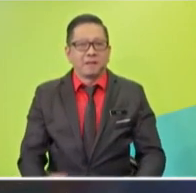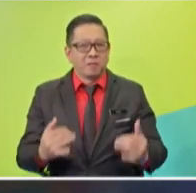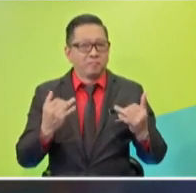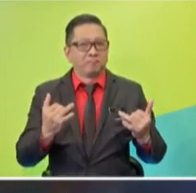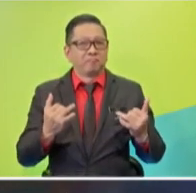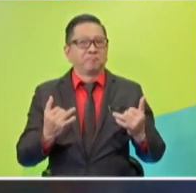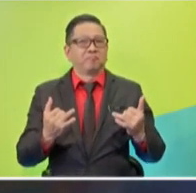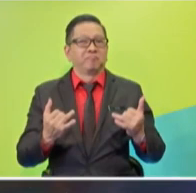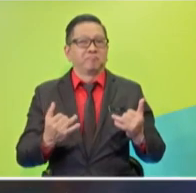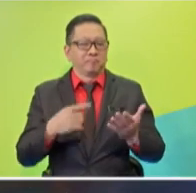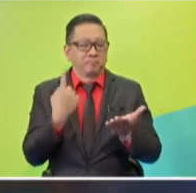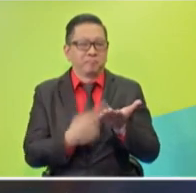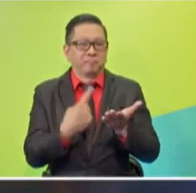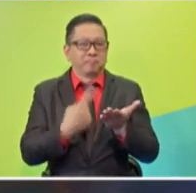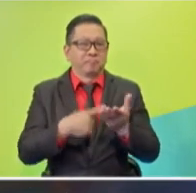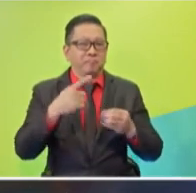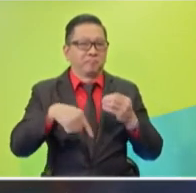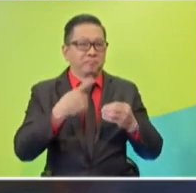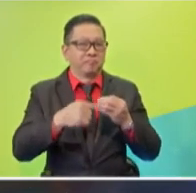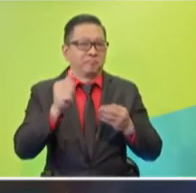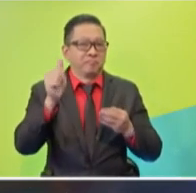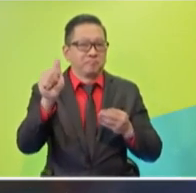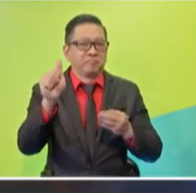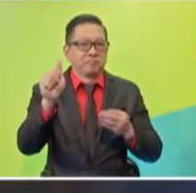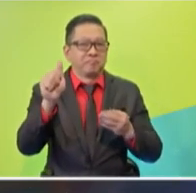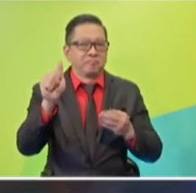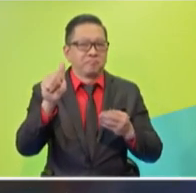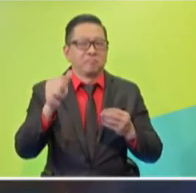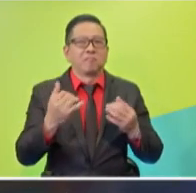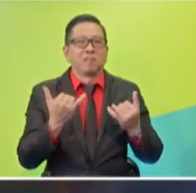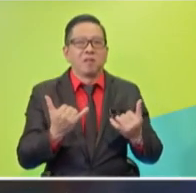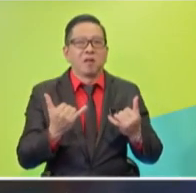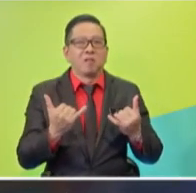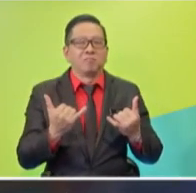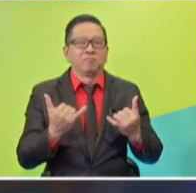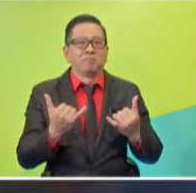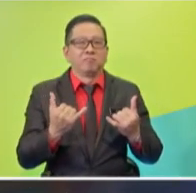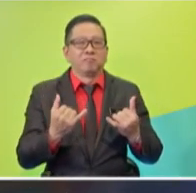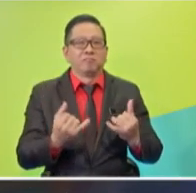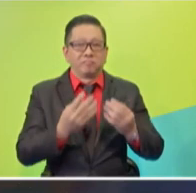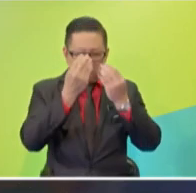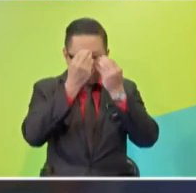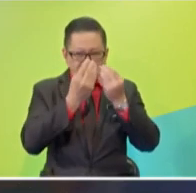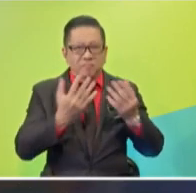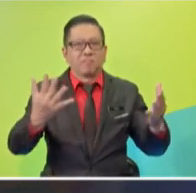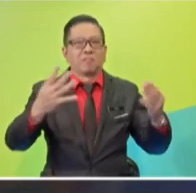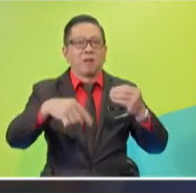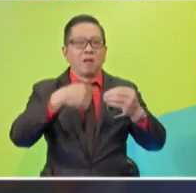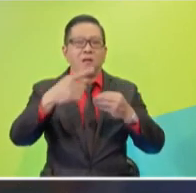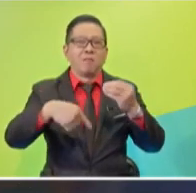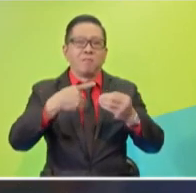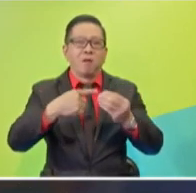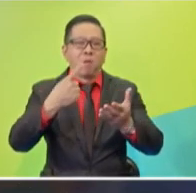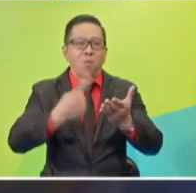about thumbs up. Perhaps Mr. Haikal can give an overall feedback on their performances, the pupils that we have